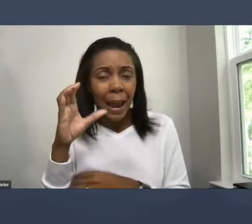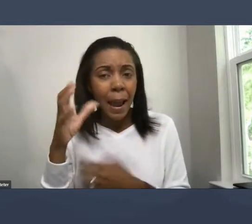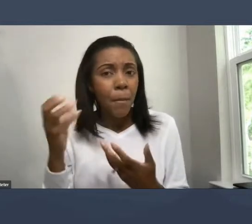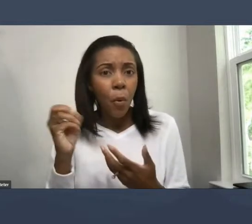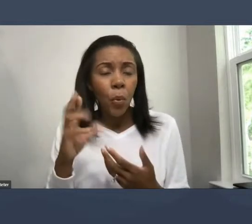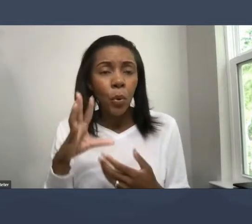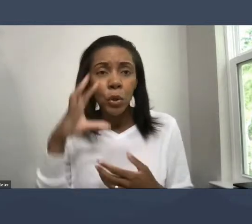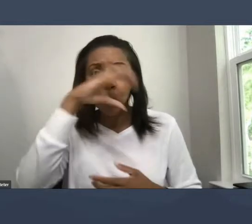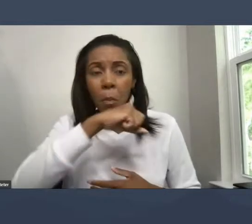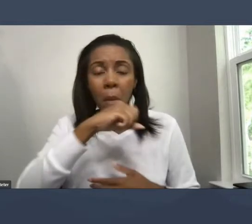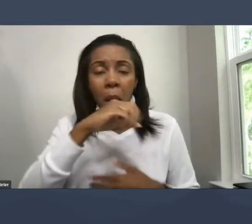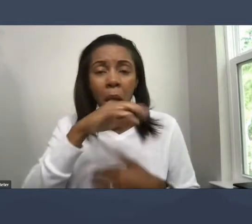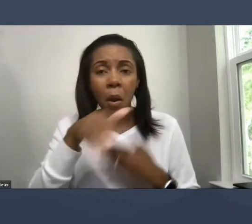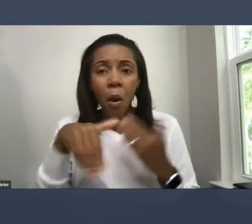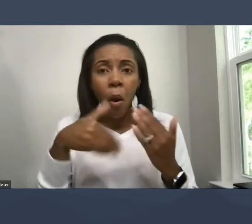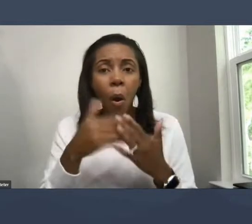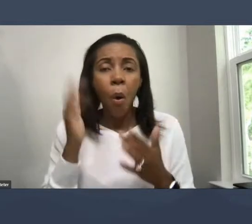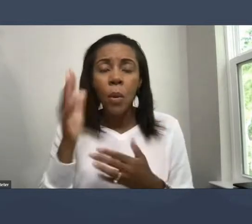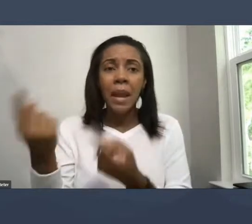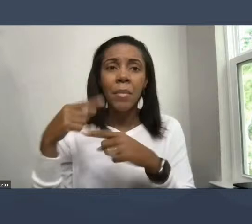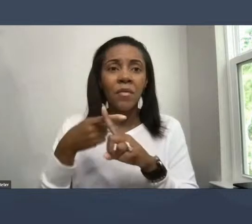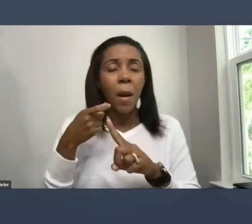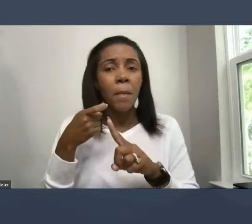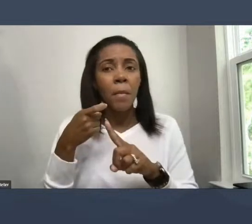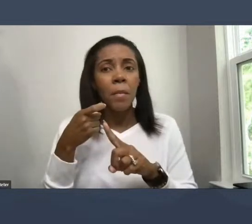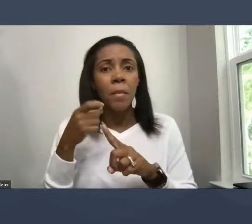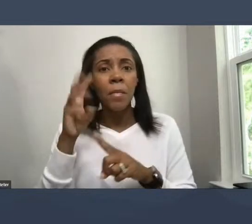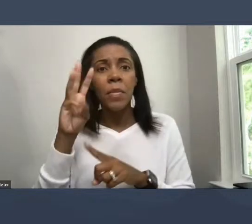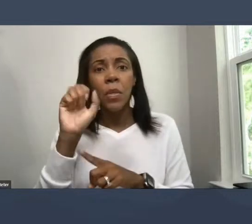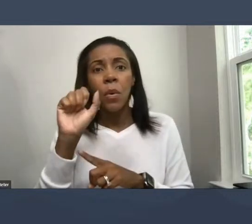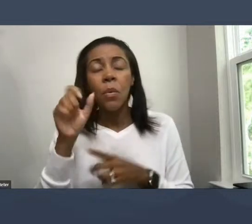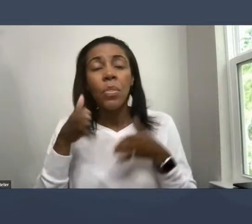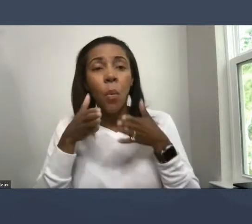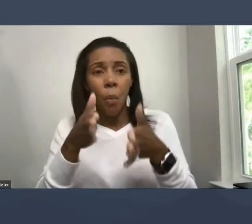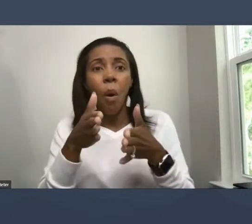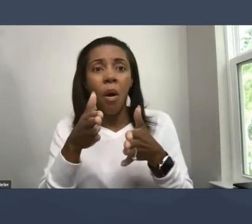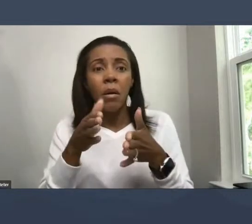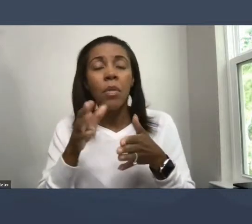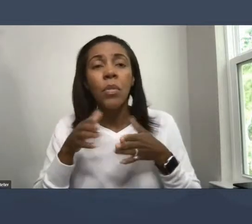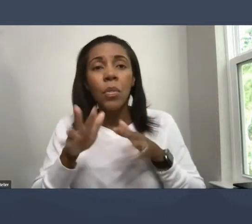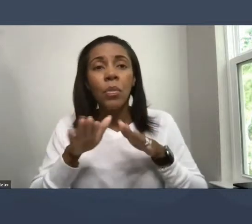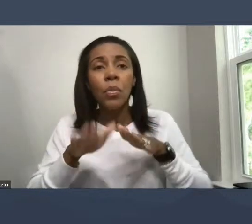assuming everyone is going to be coming from the walkway down?